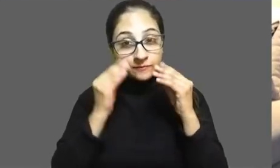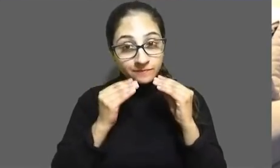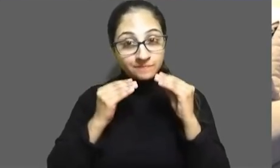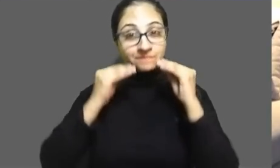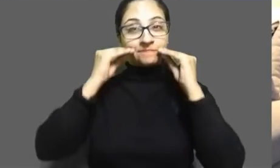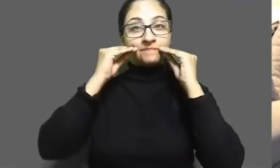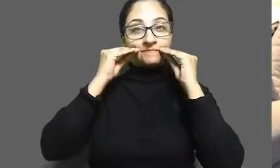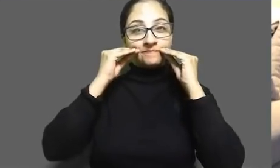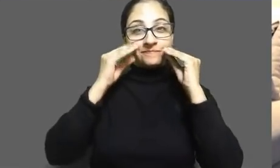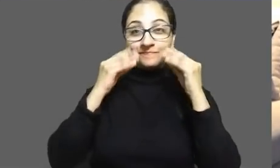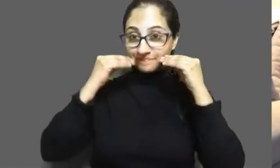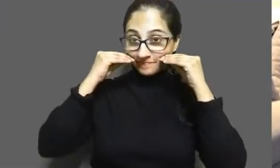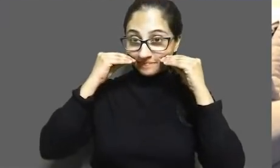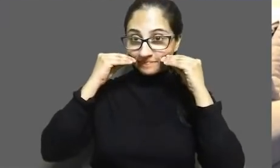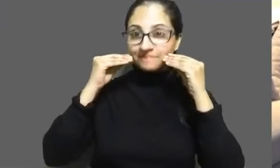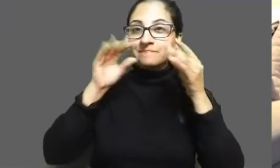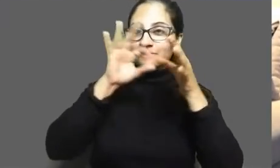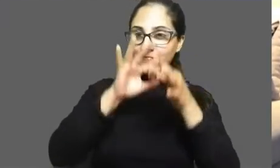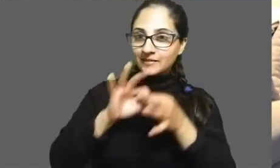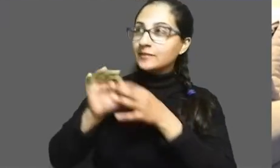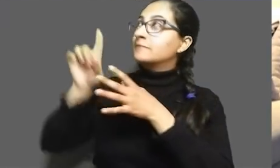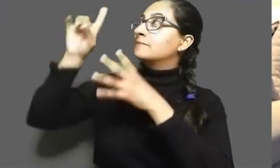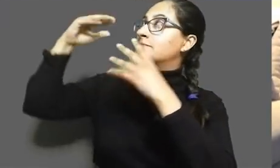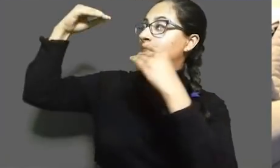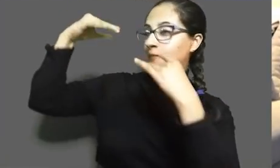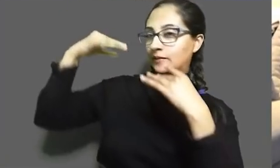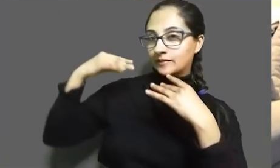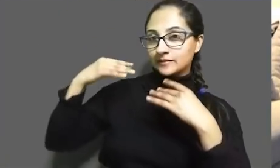a smile itself is a blessing.